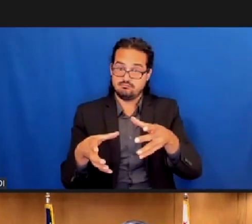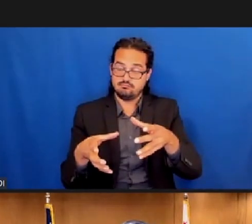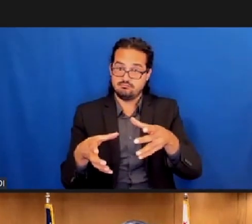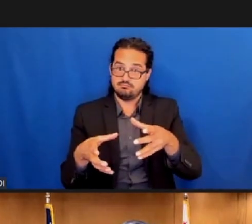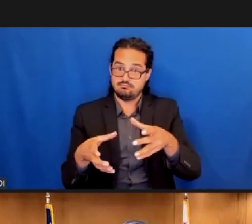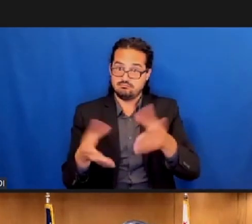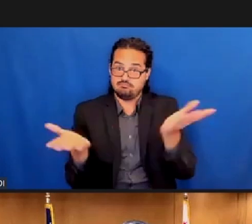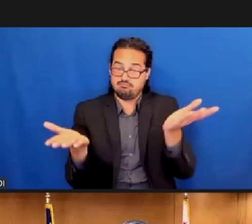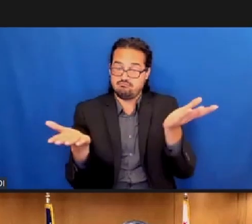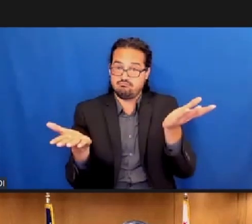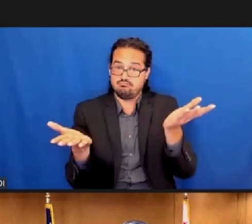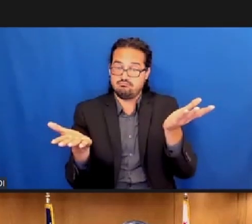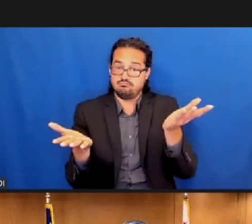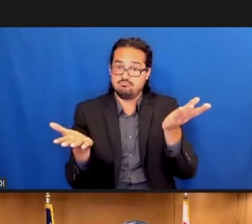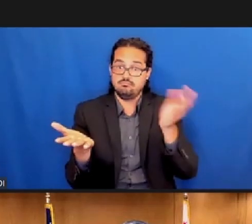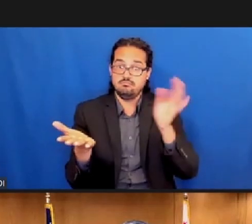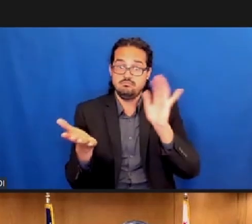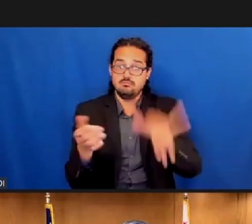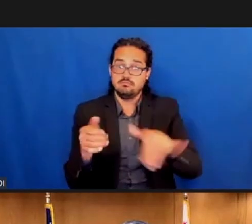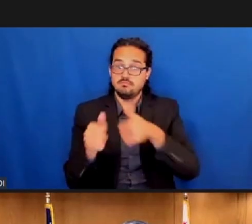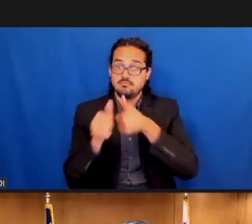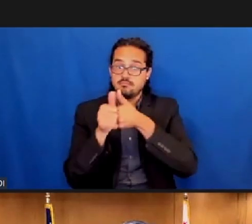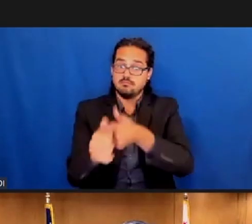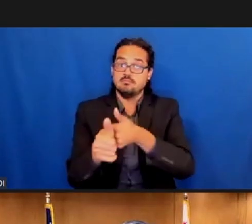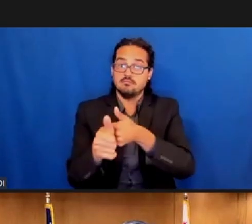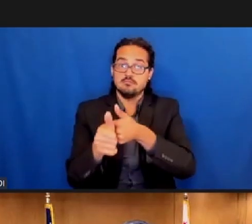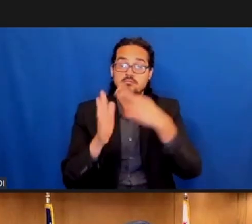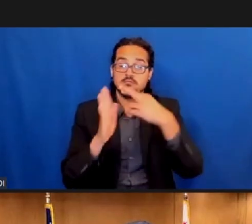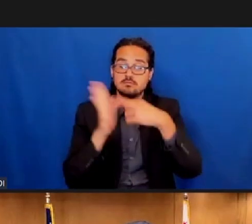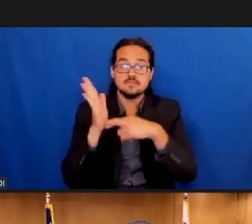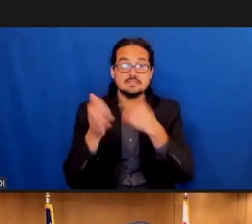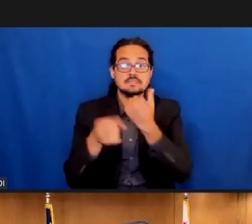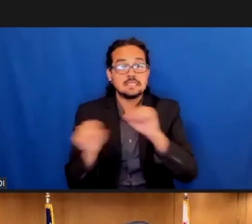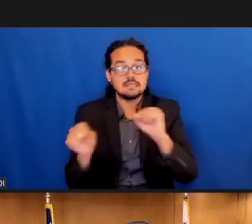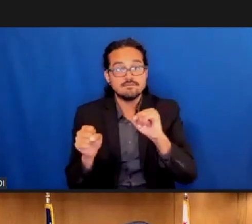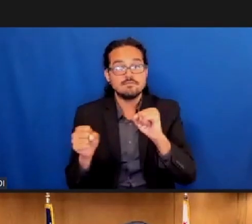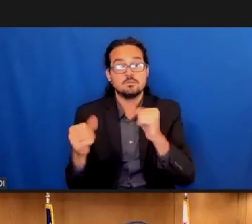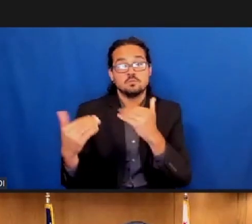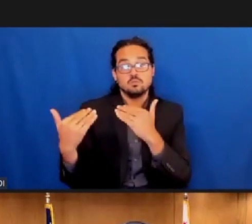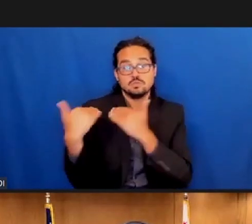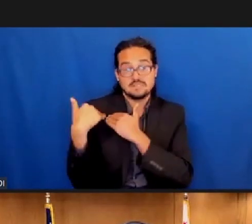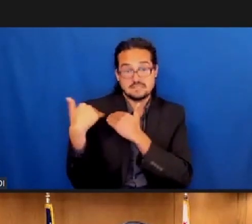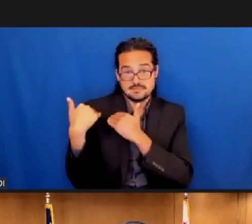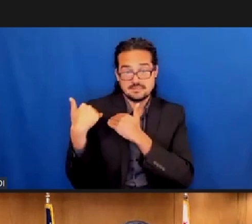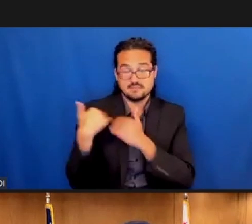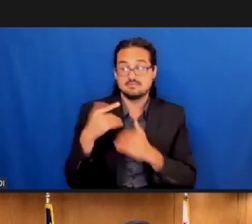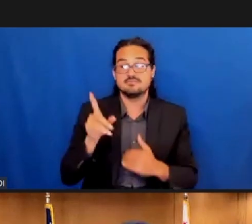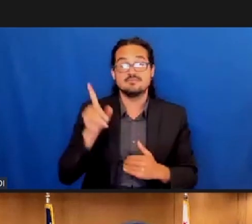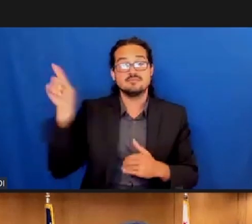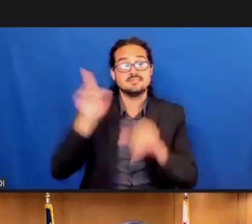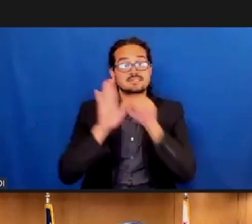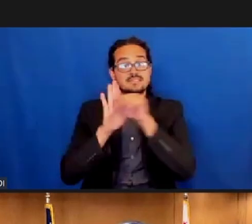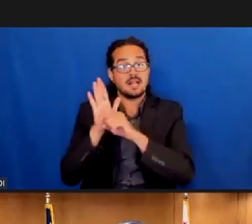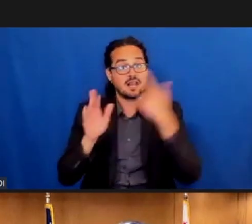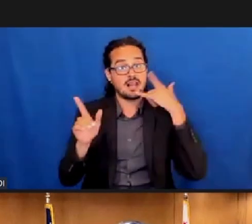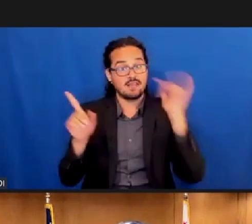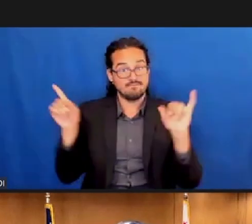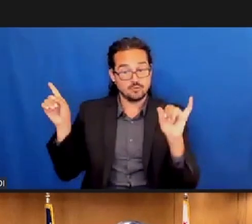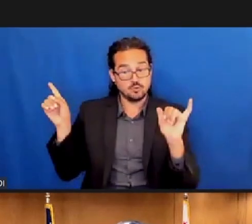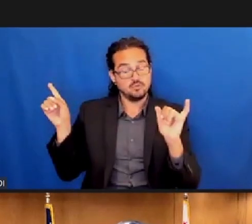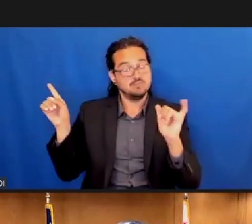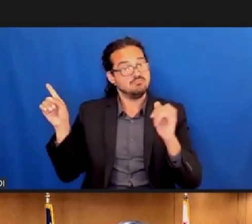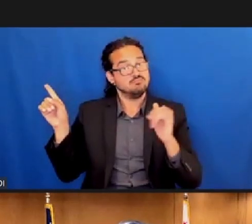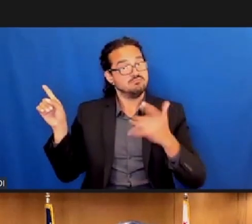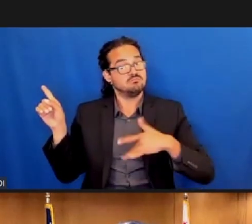So, I think that the assumption on the state's part, and I agree, is that at this point in our pandemic